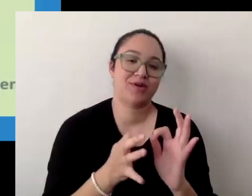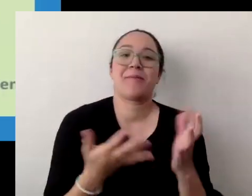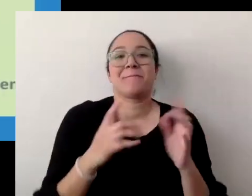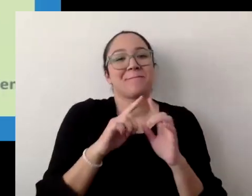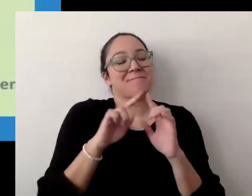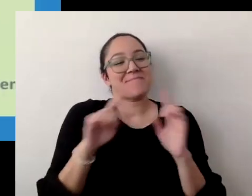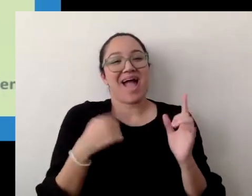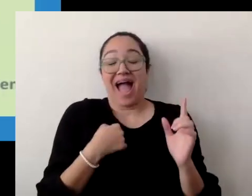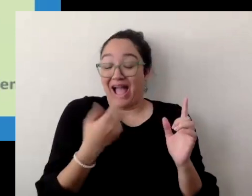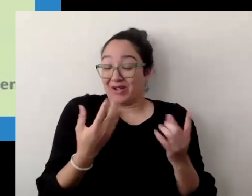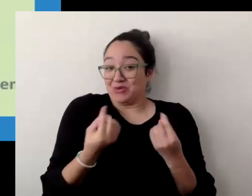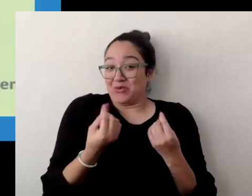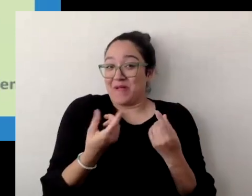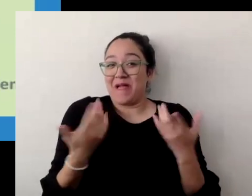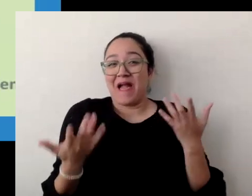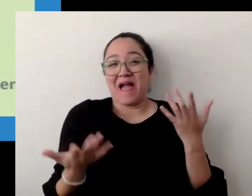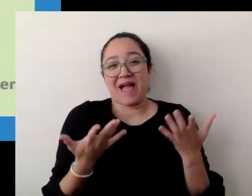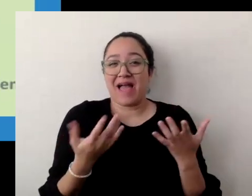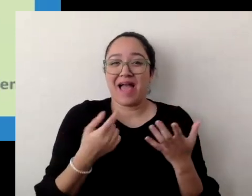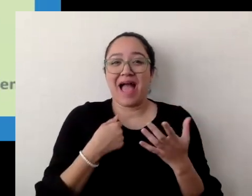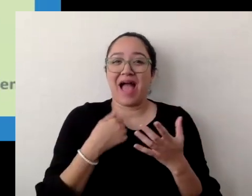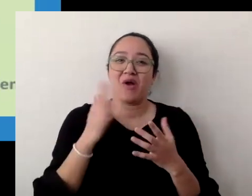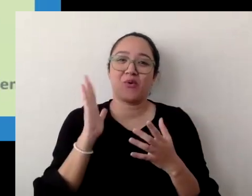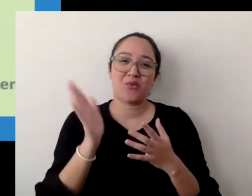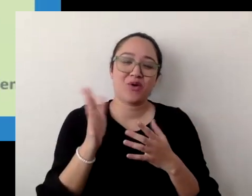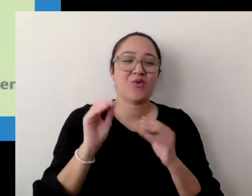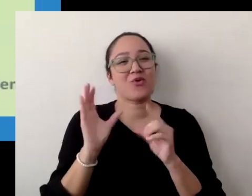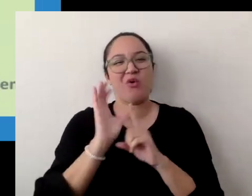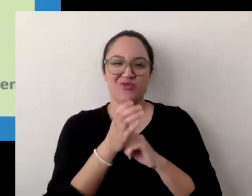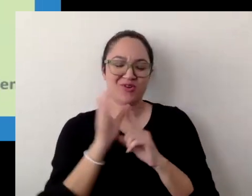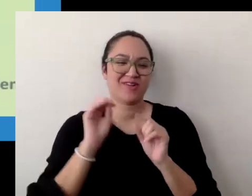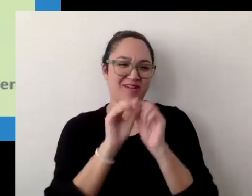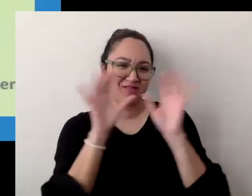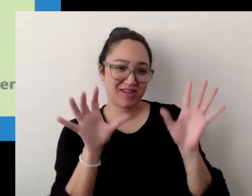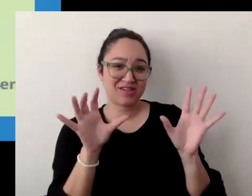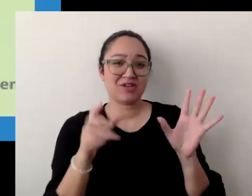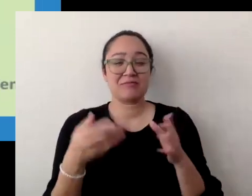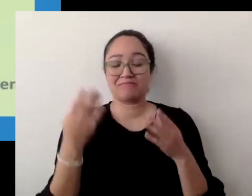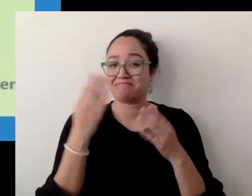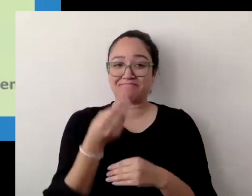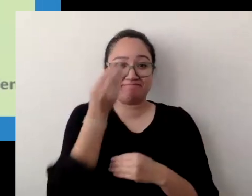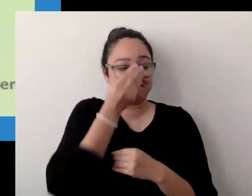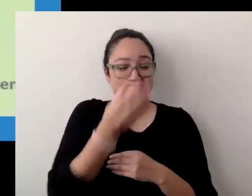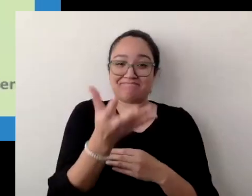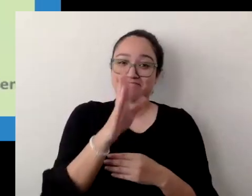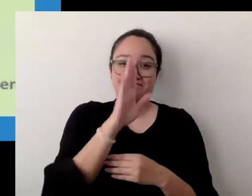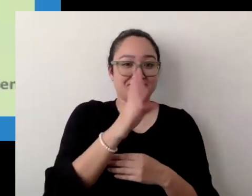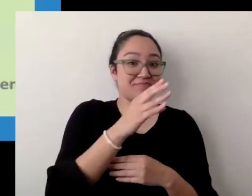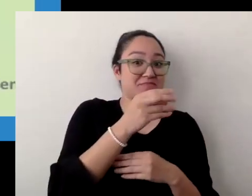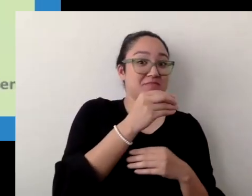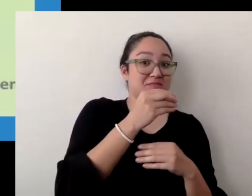do is I will do some cultural clarification. I would transparently